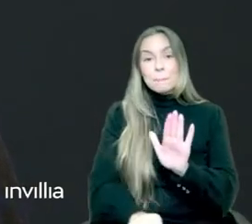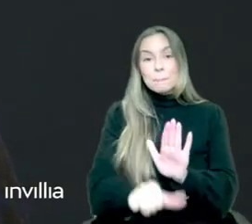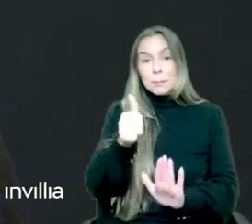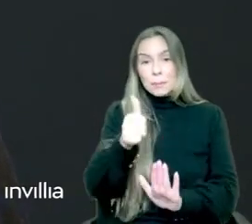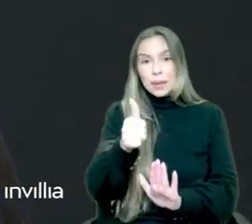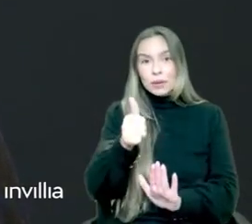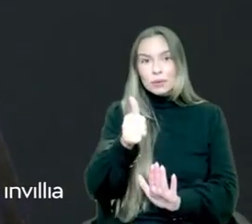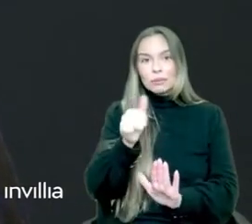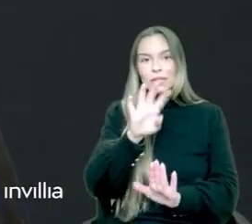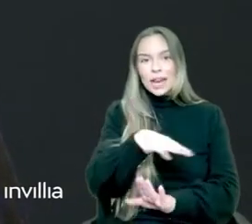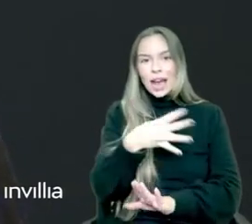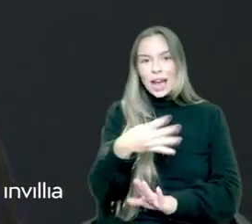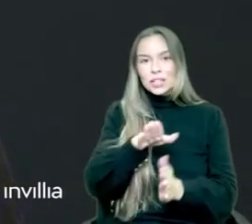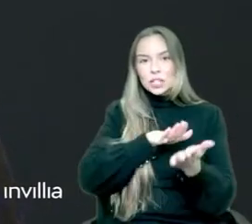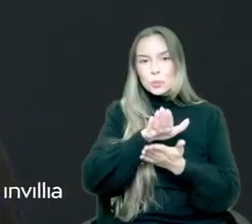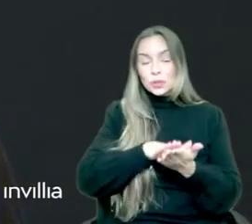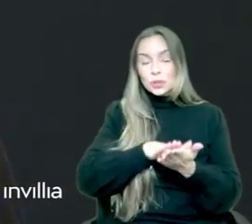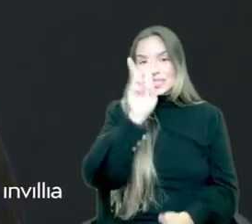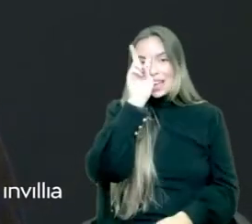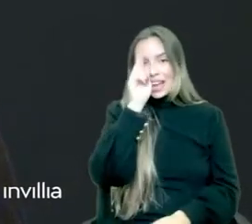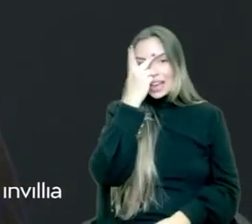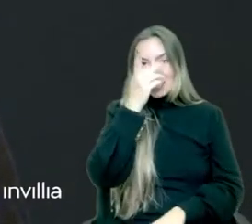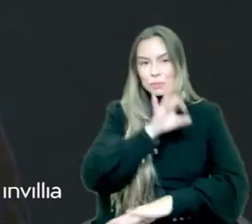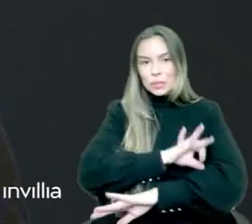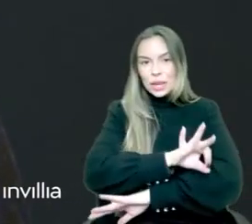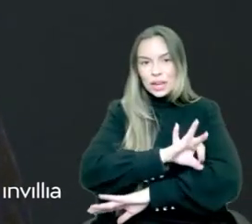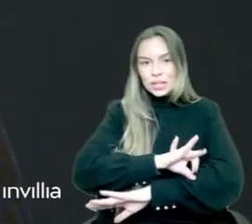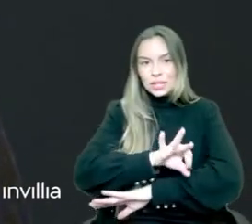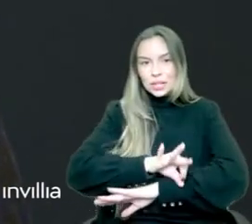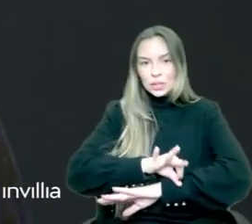hybrid architecture, novel architecture